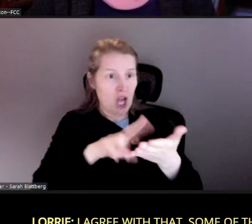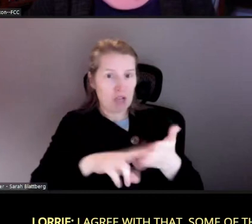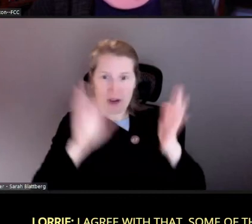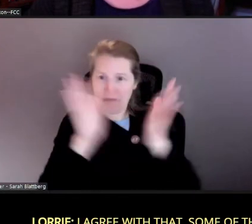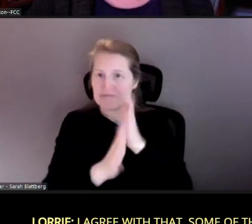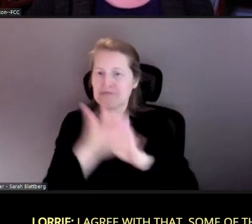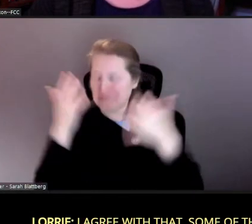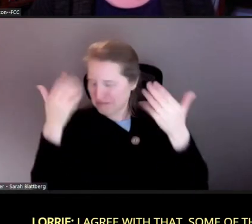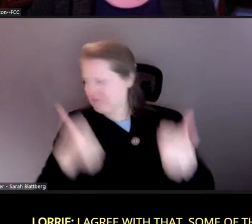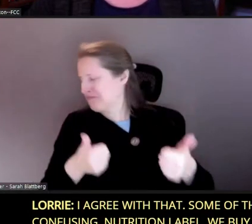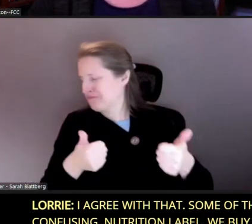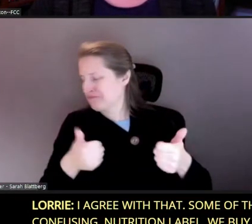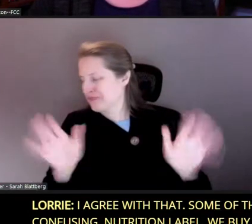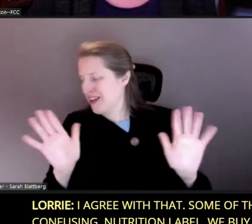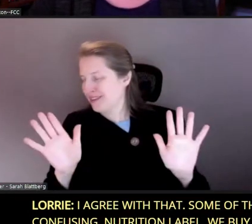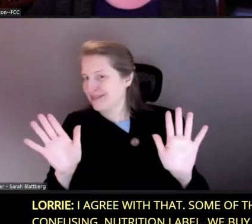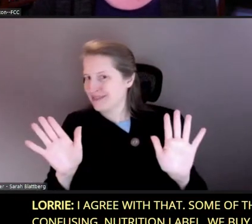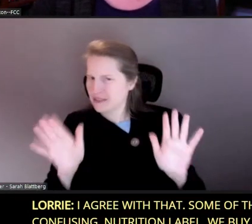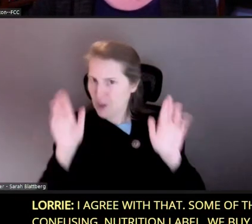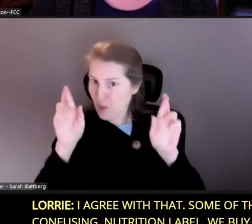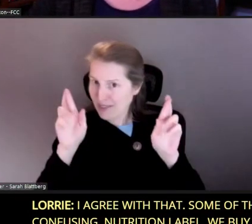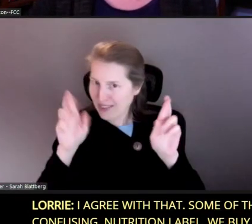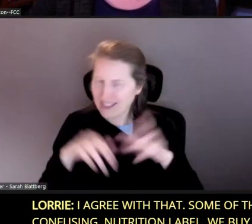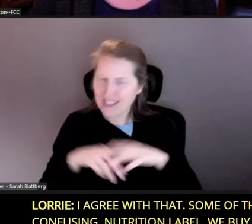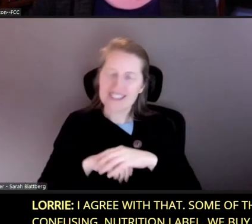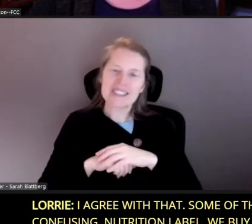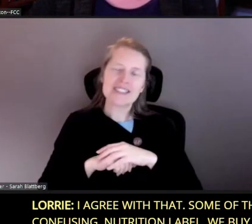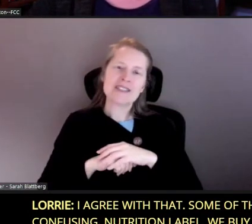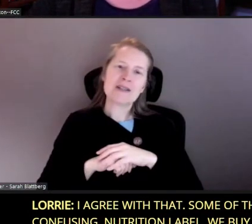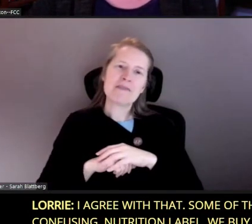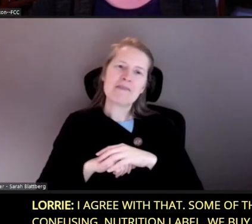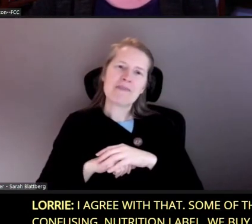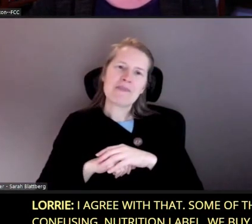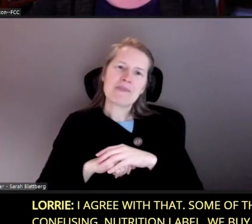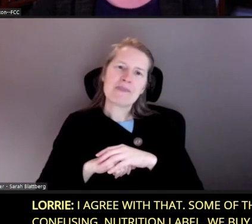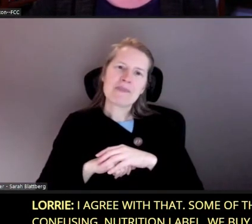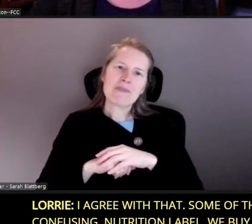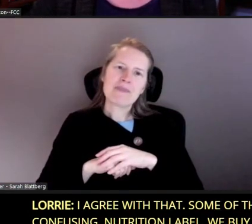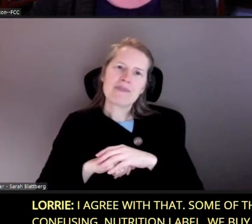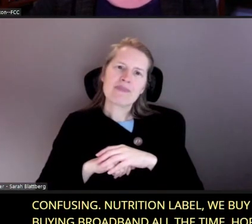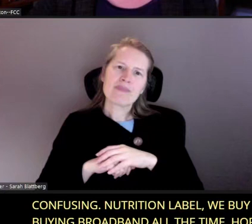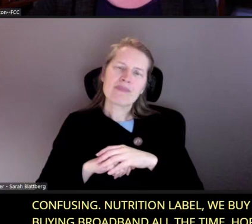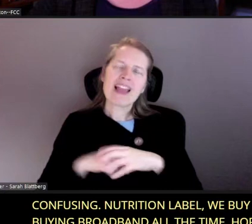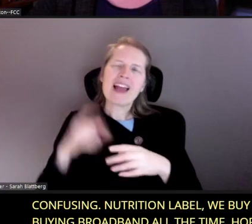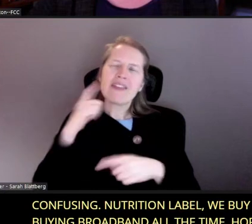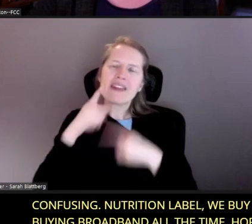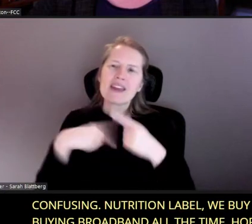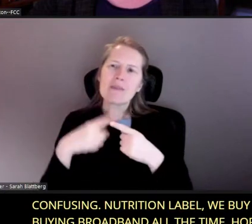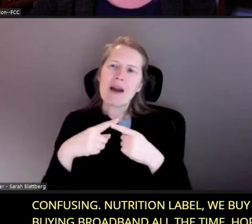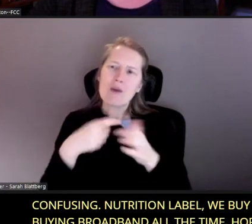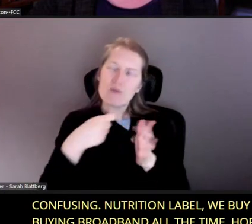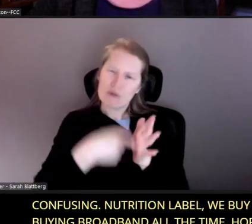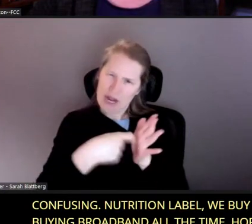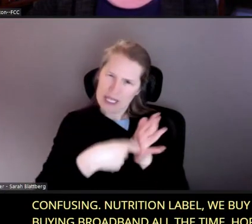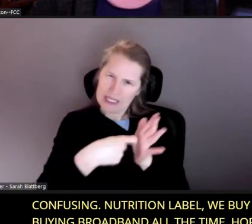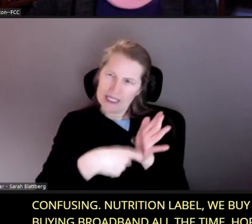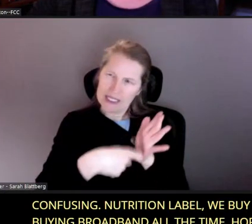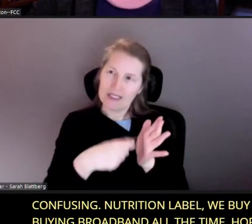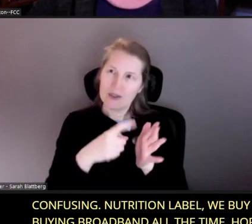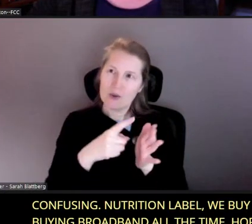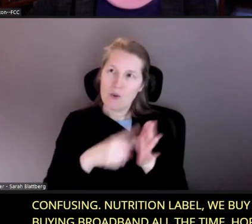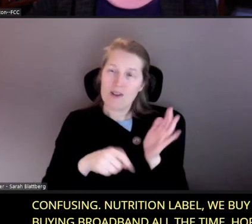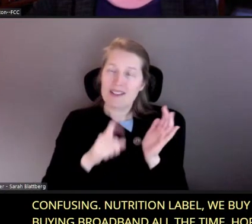so that is an issue as well. I think also, you know, thinking about the pricing and figuring out, well, how much is it really going to cost